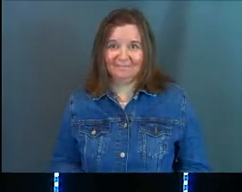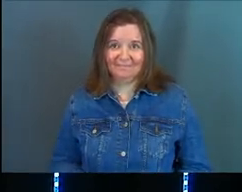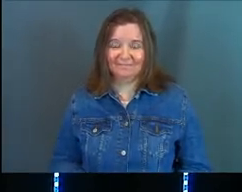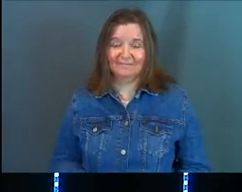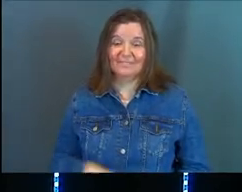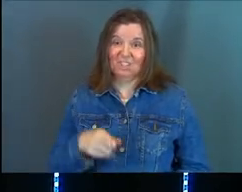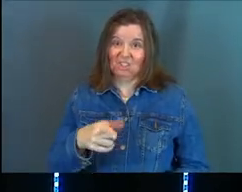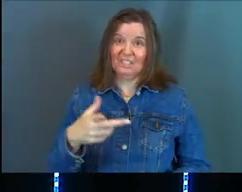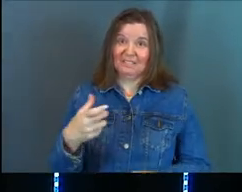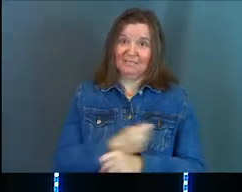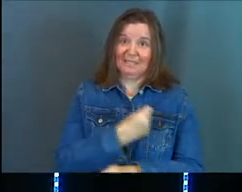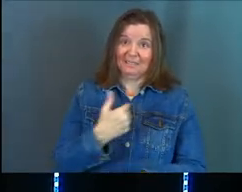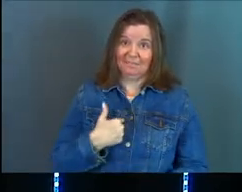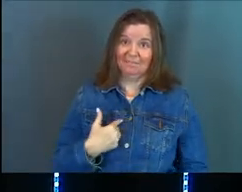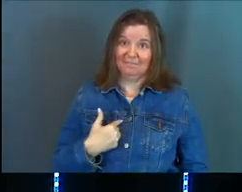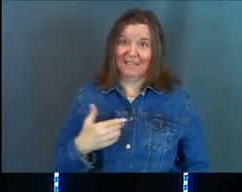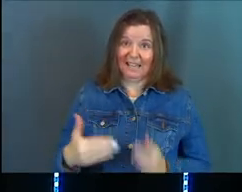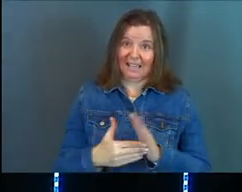Okay? She's got me.